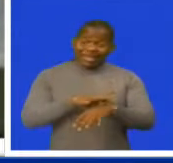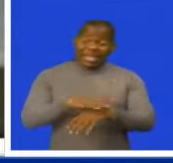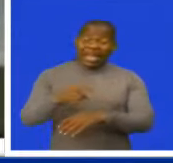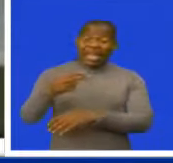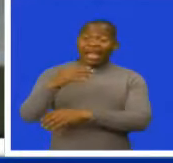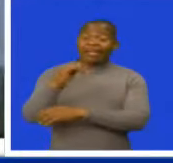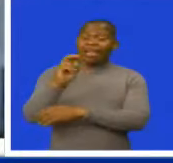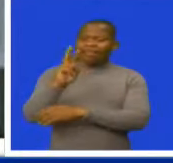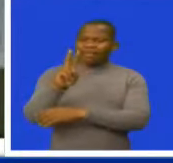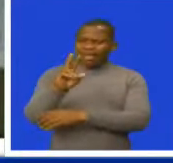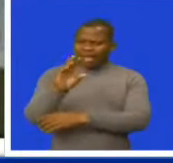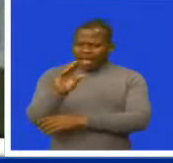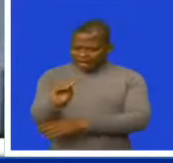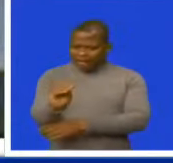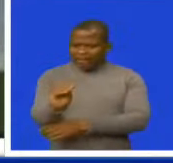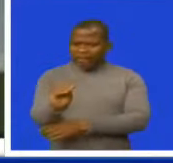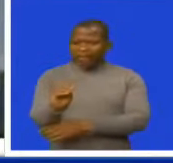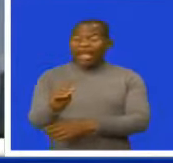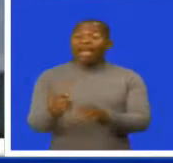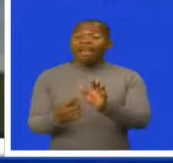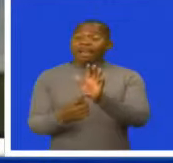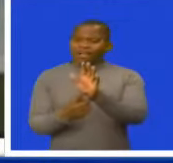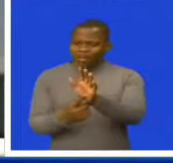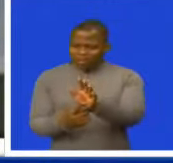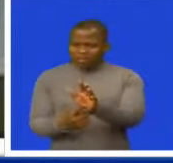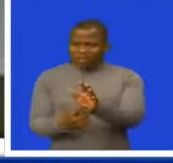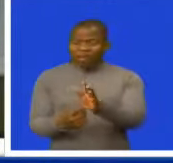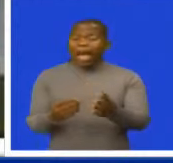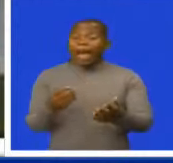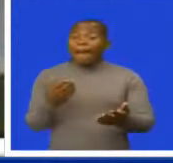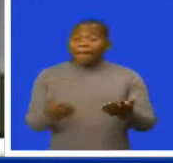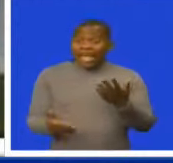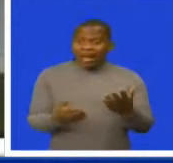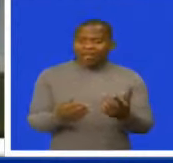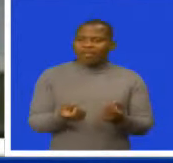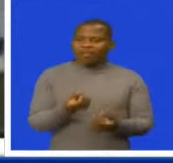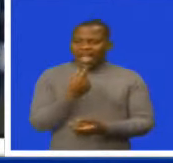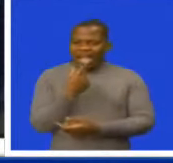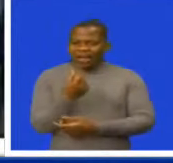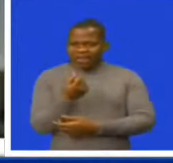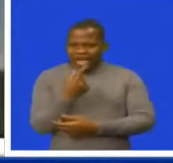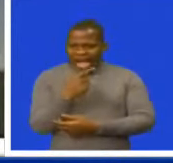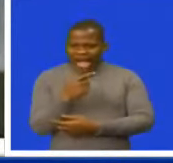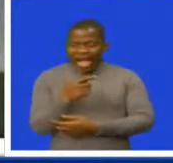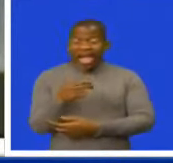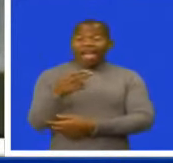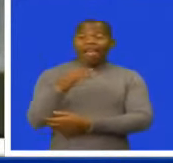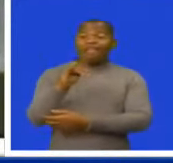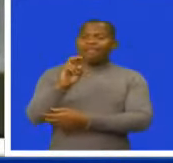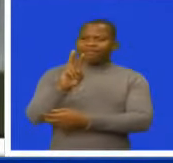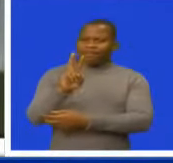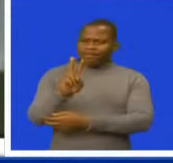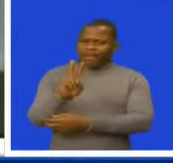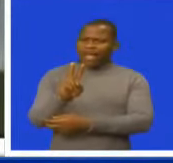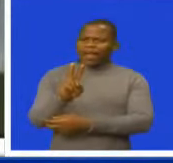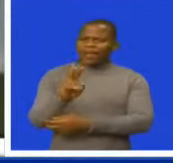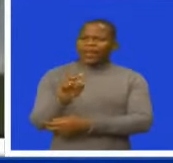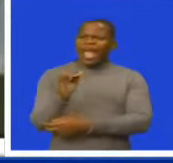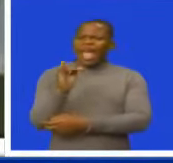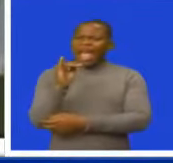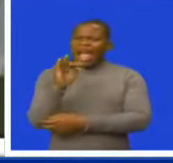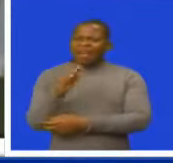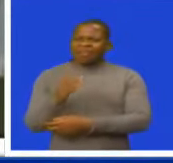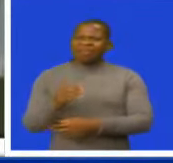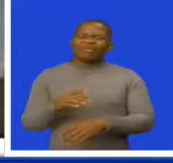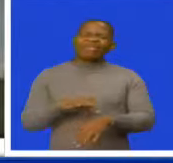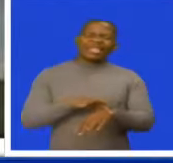ubona wadla yakugolisa. So lapha ke nangabe nibambene lokuthiwa support group uyakhona lomnyakuthile ukuthi womna ngenda njani nakungenda nje